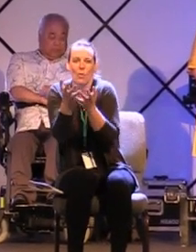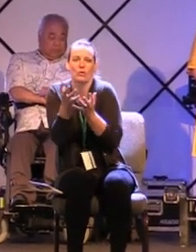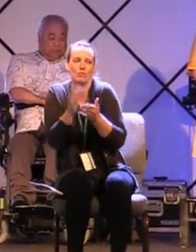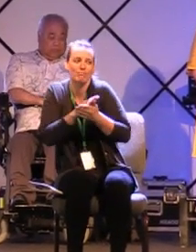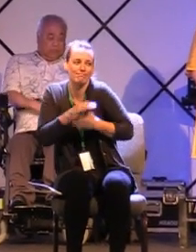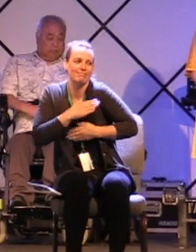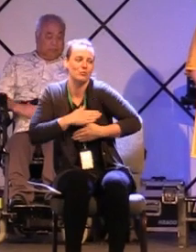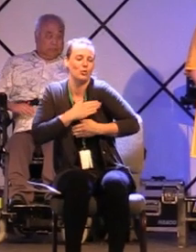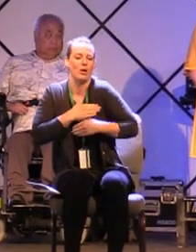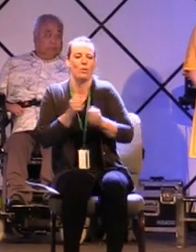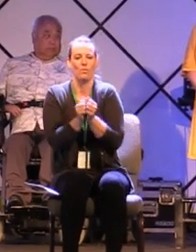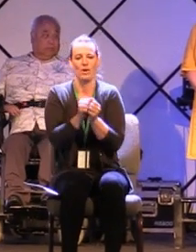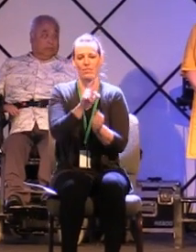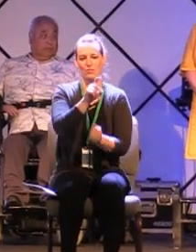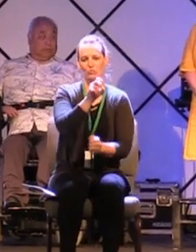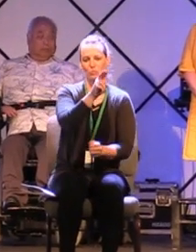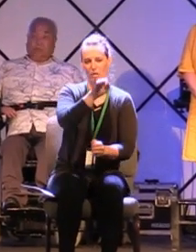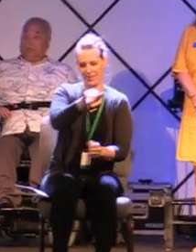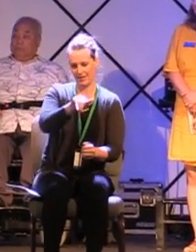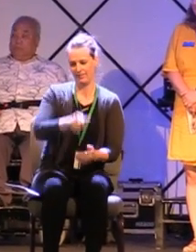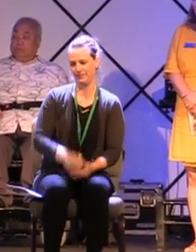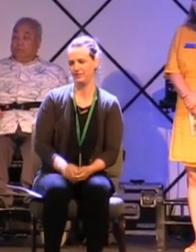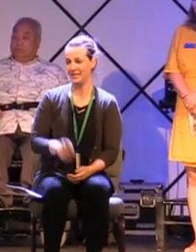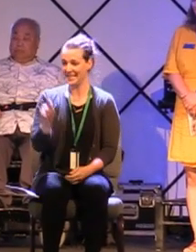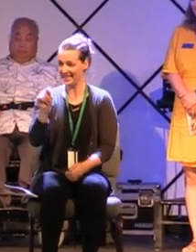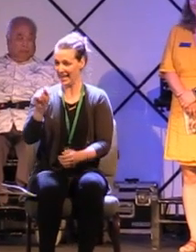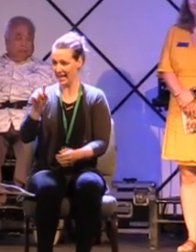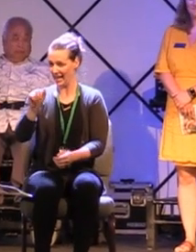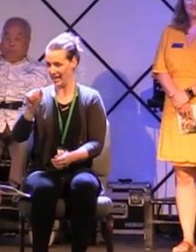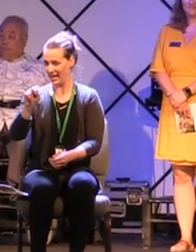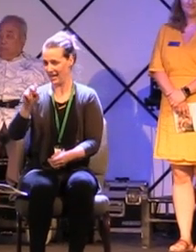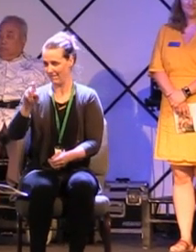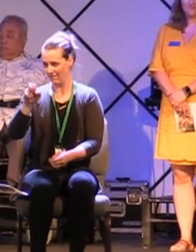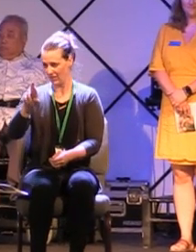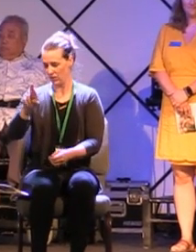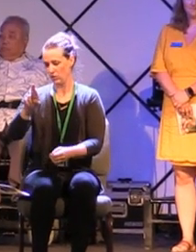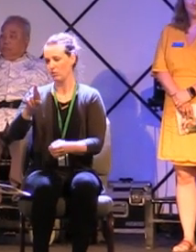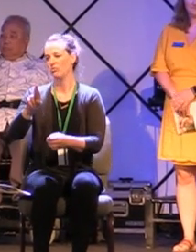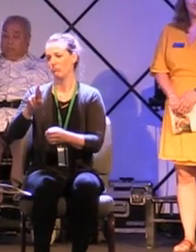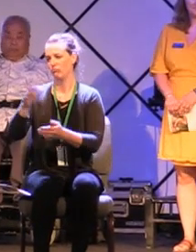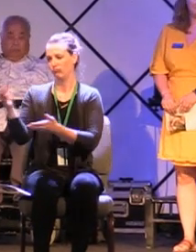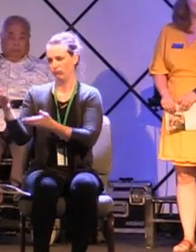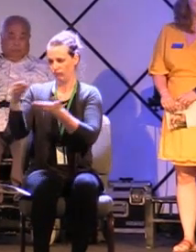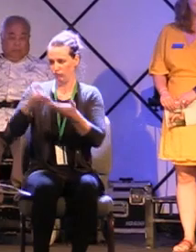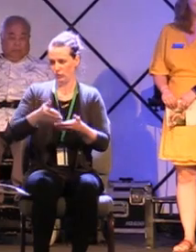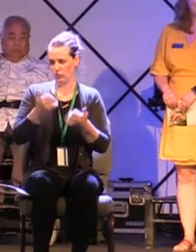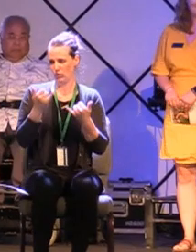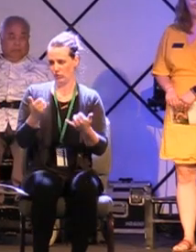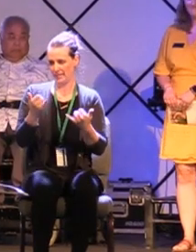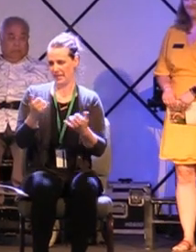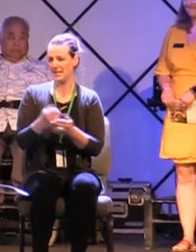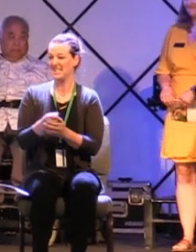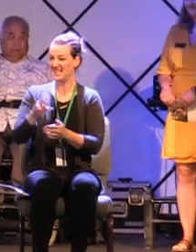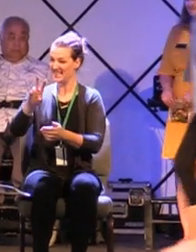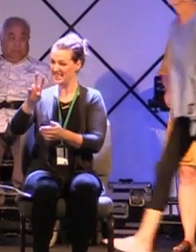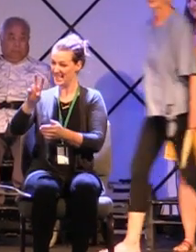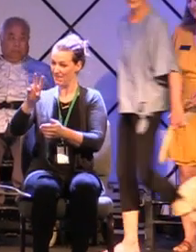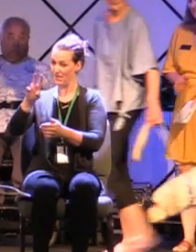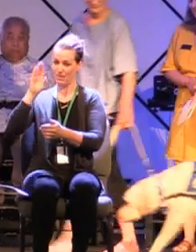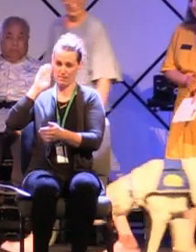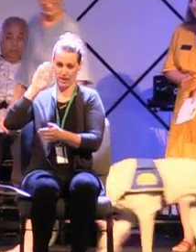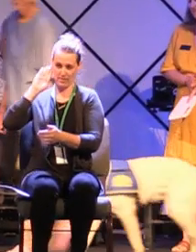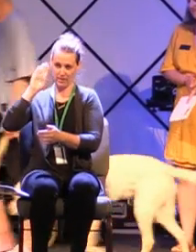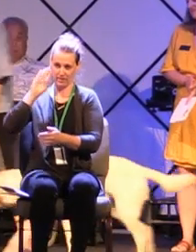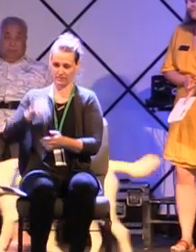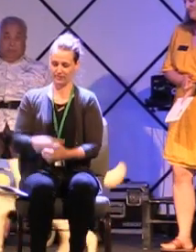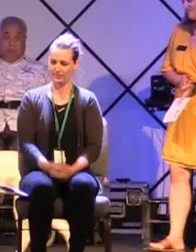him. Tanvir is being presented today by his puppy raiser, Millie Bowens of Vancouver, Washington. Tanvir is the 7th puppy she has raised